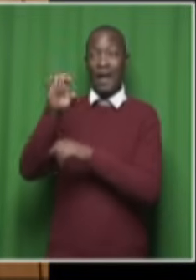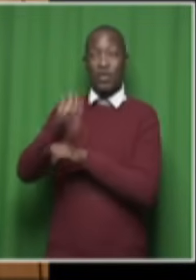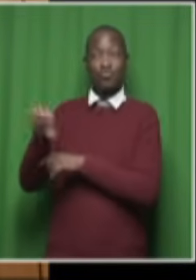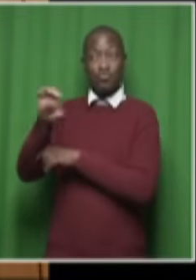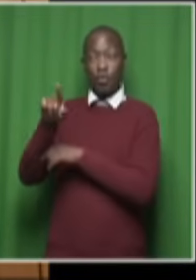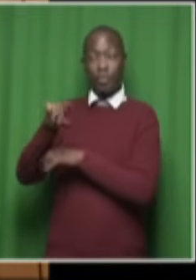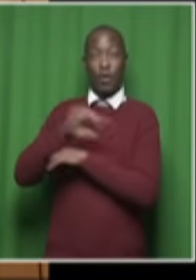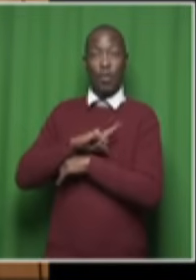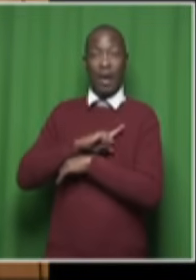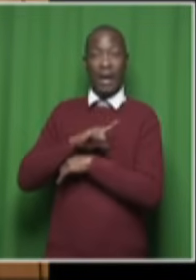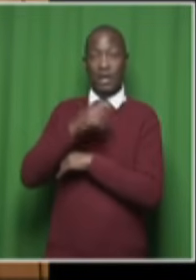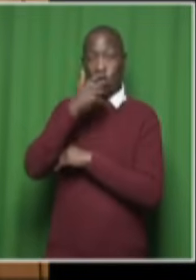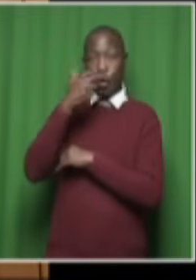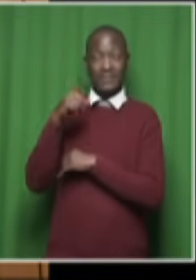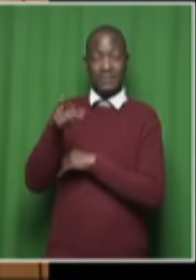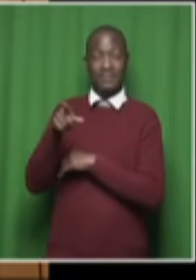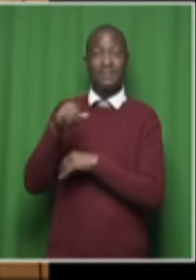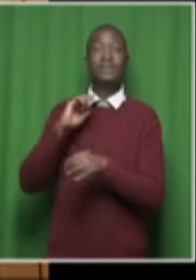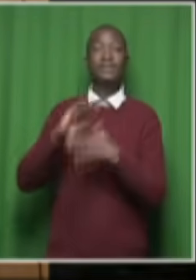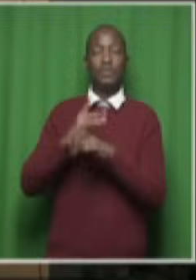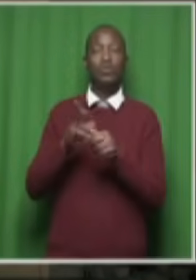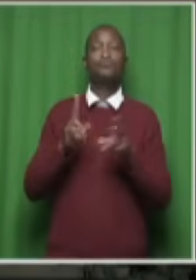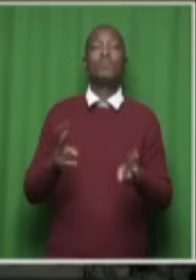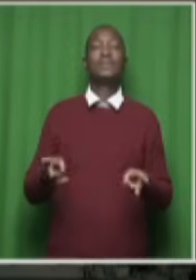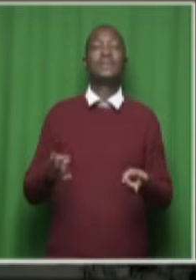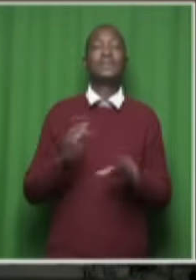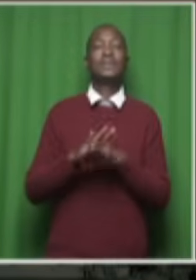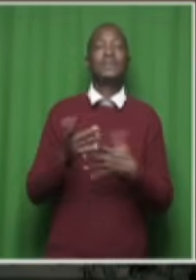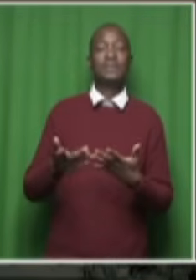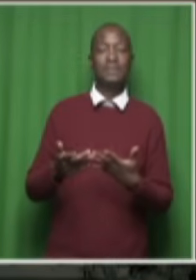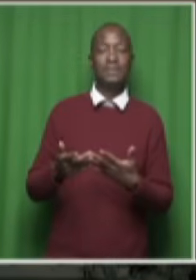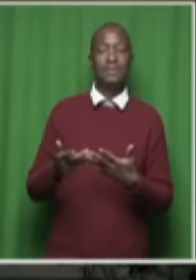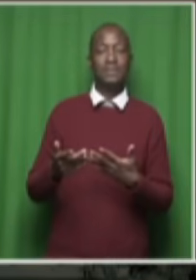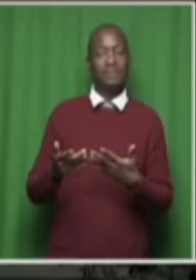hot conditions over Europe, is usually the stagnant feature